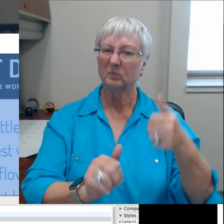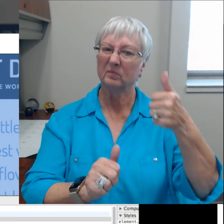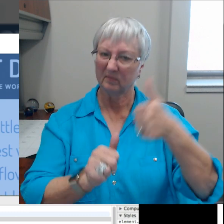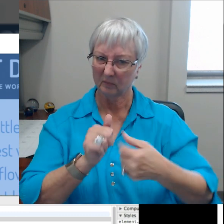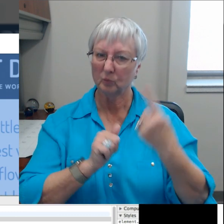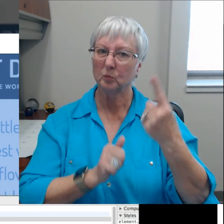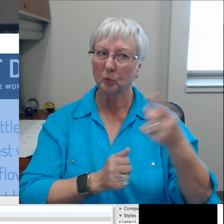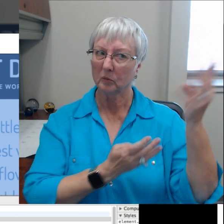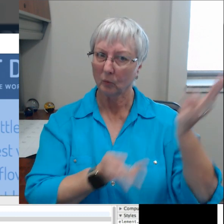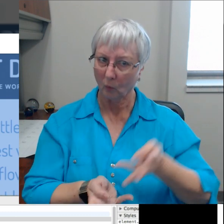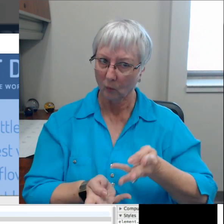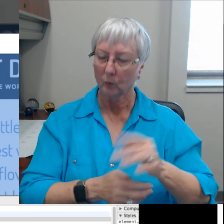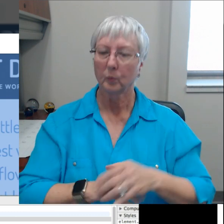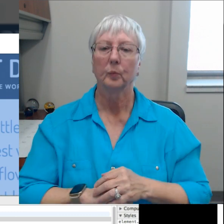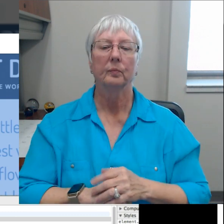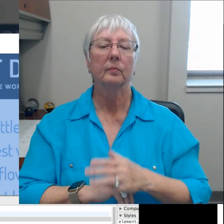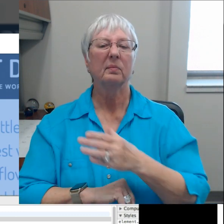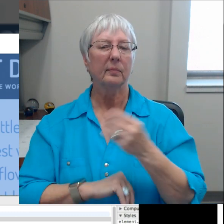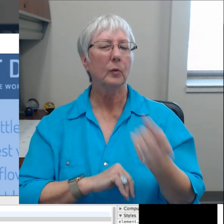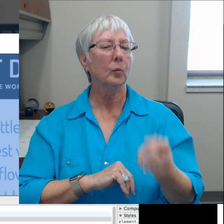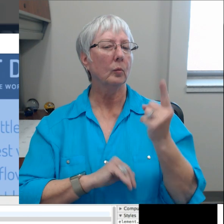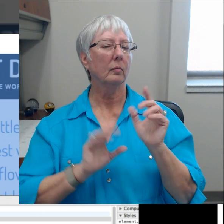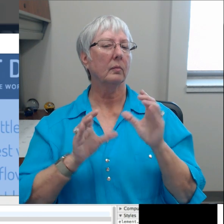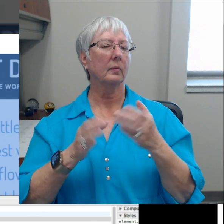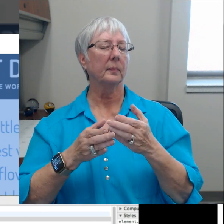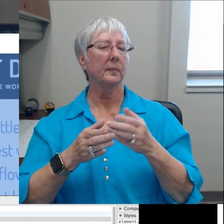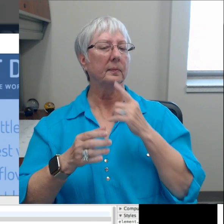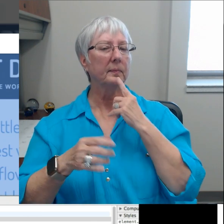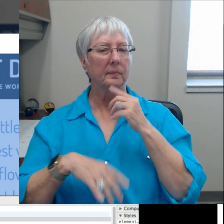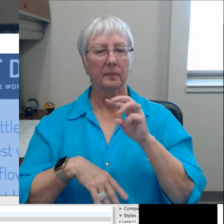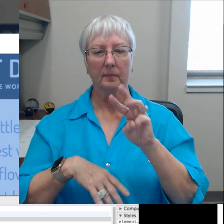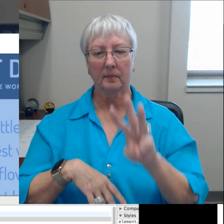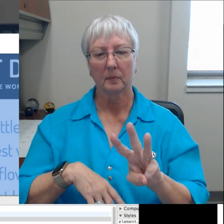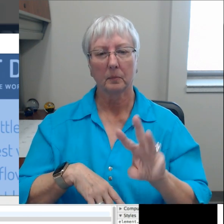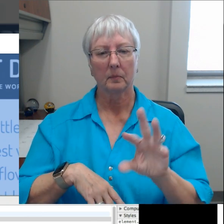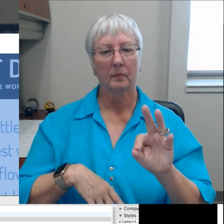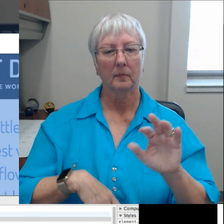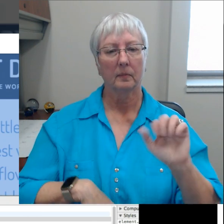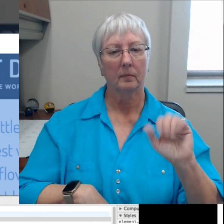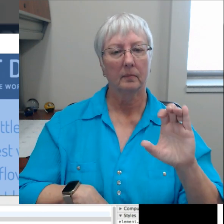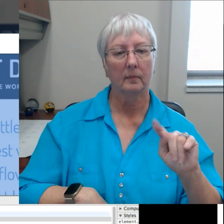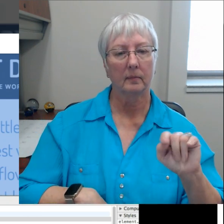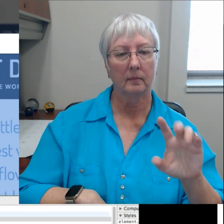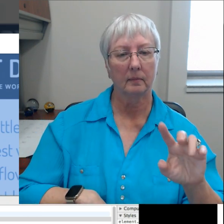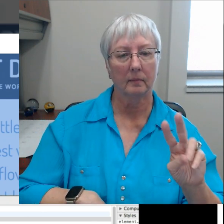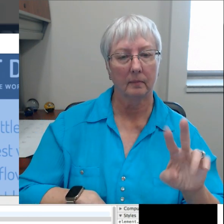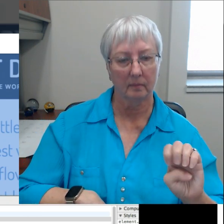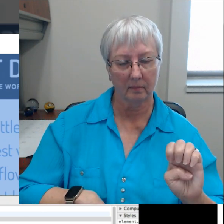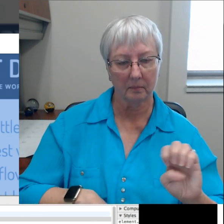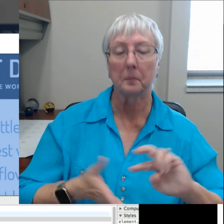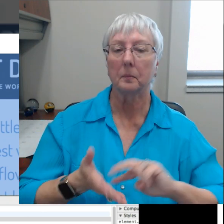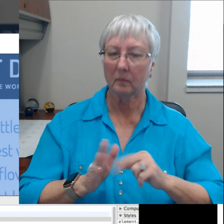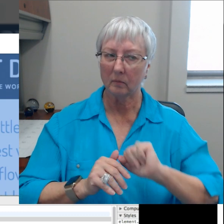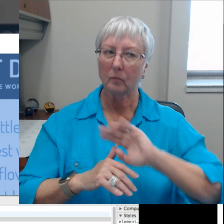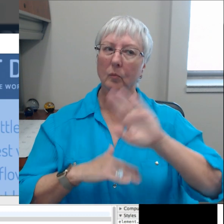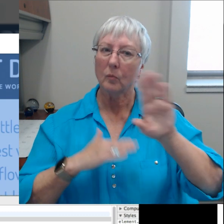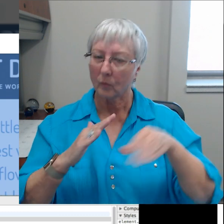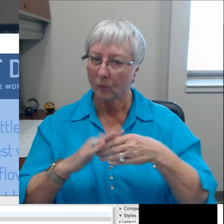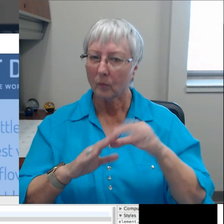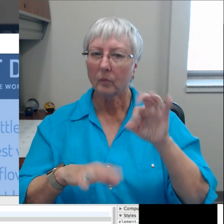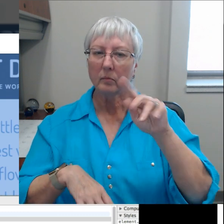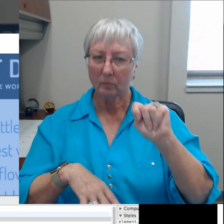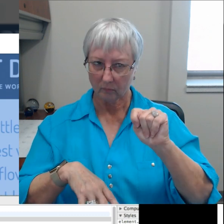Sans, and Noto Serif, and then also one class overall that says WF Active, indicating that all our web fonts have loaded. So we know the Web